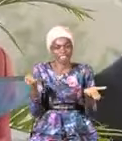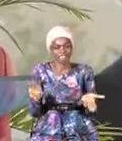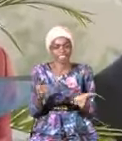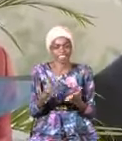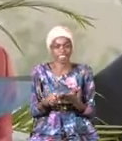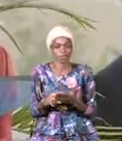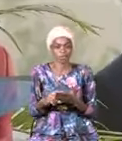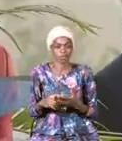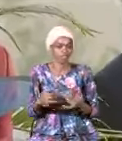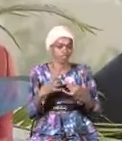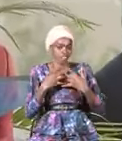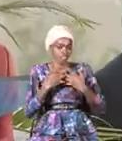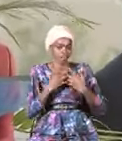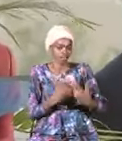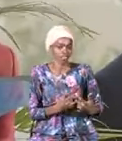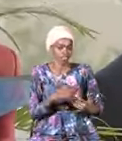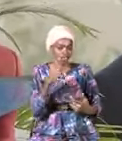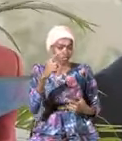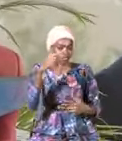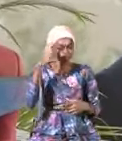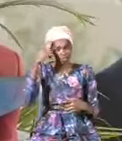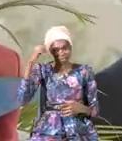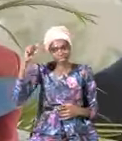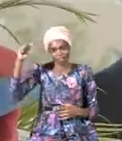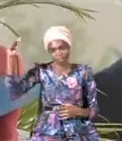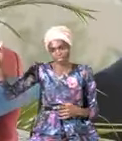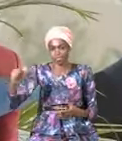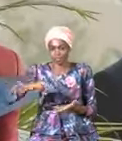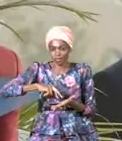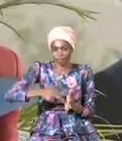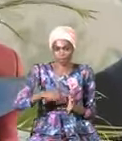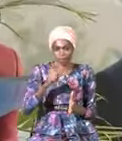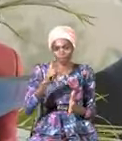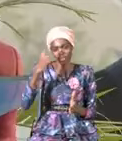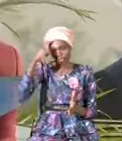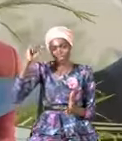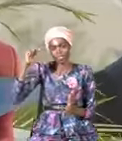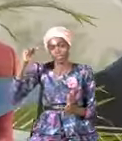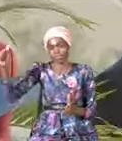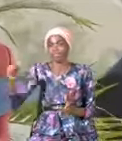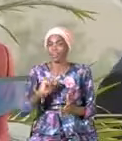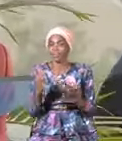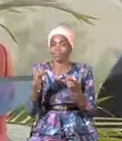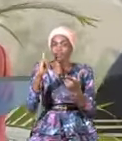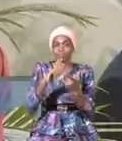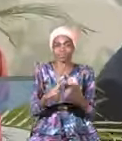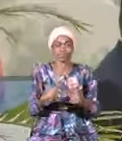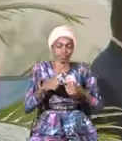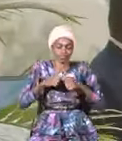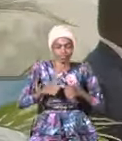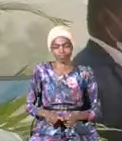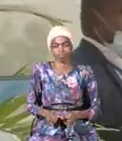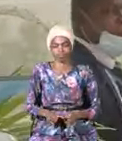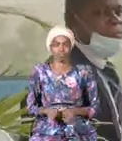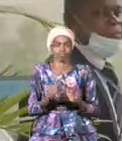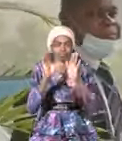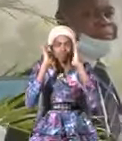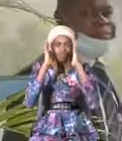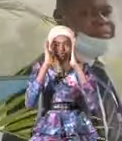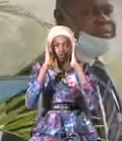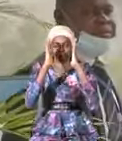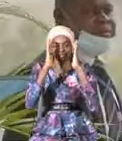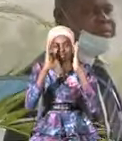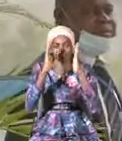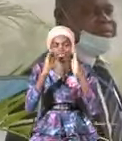himself. And I want you to stay on course. Abide by all that you